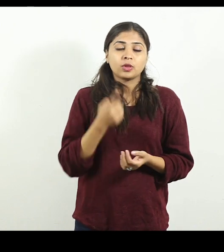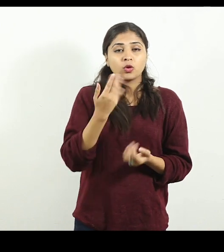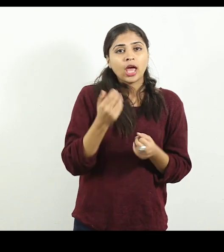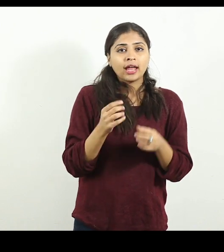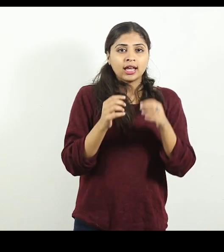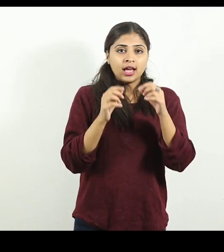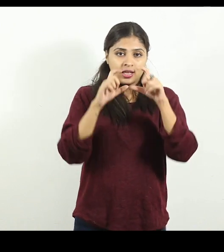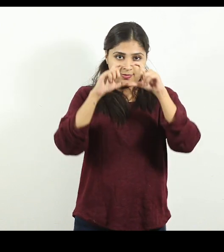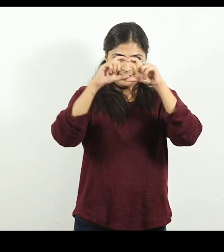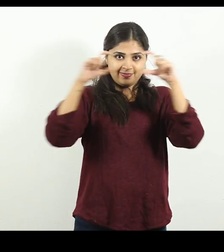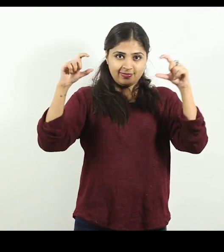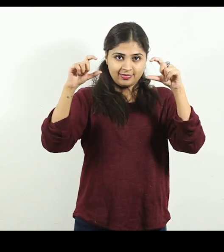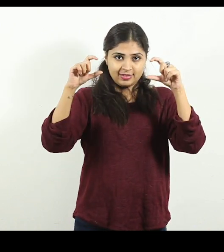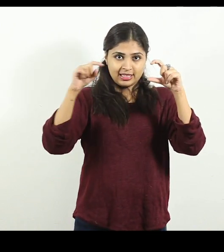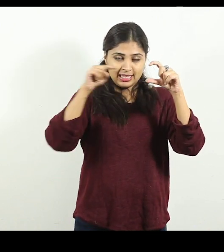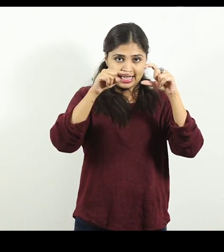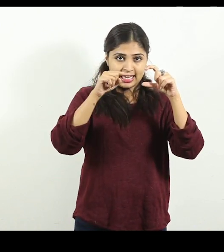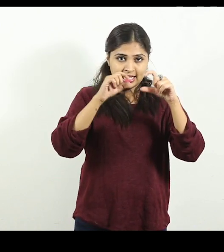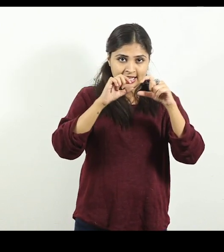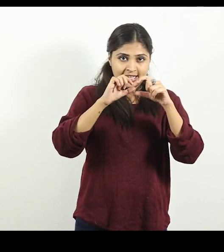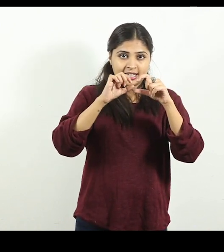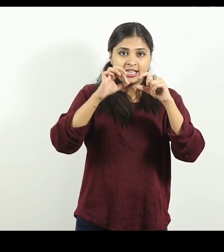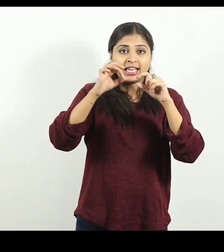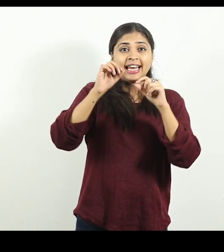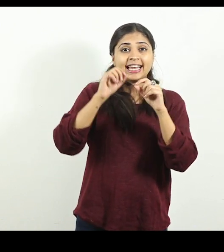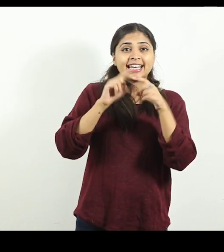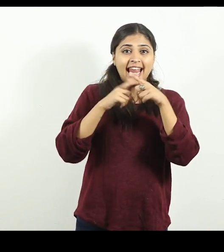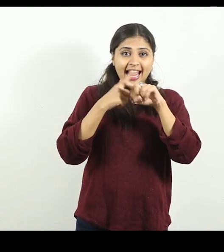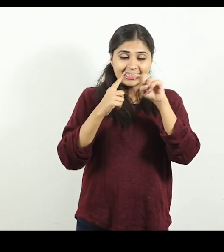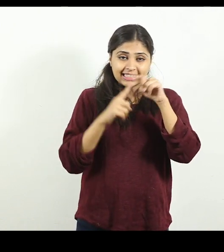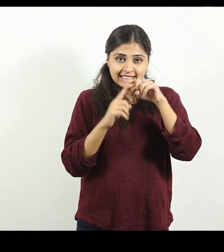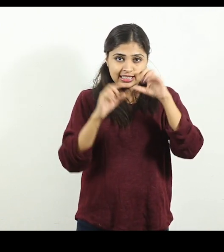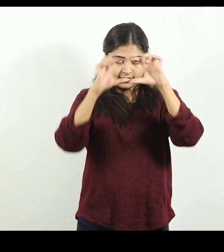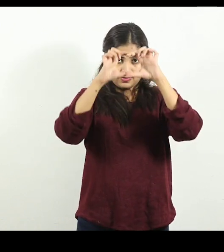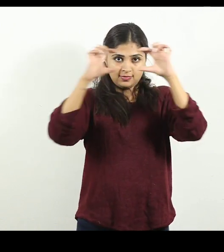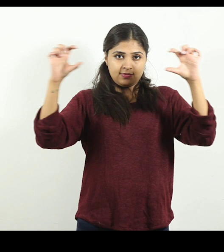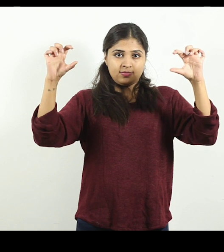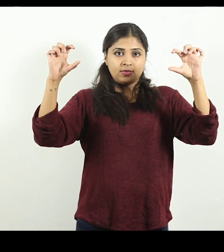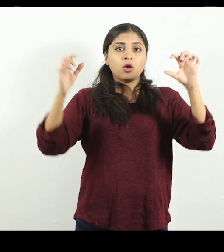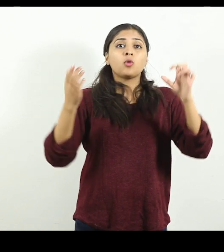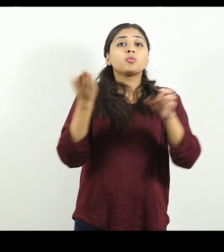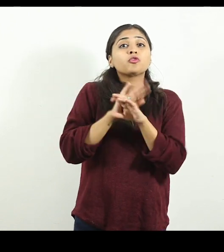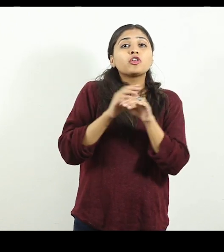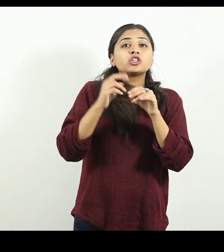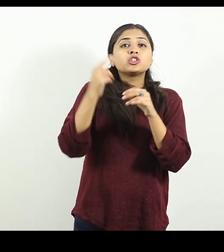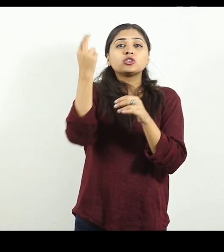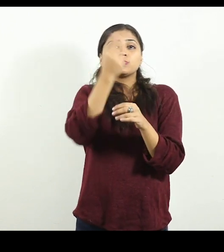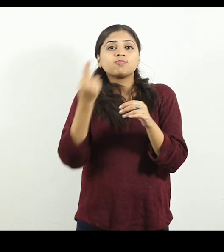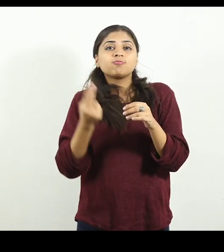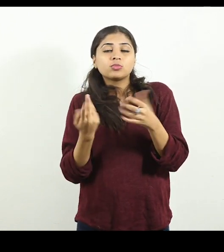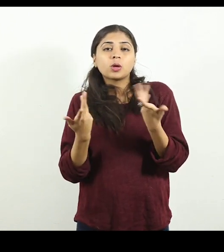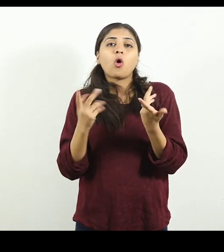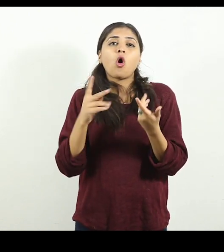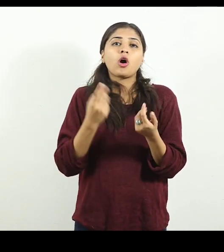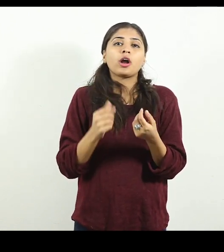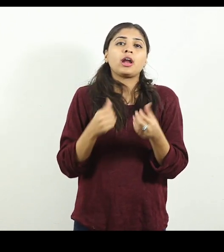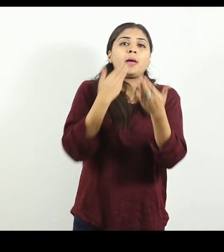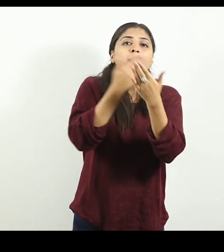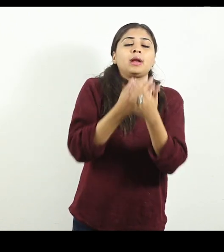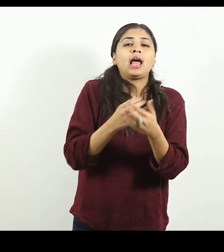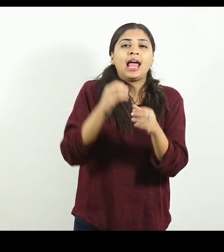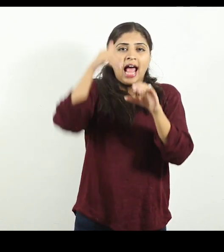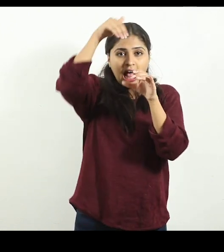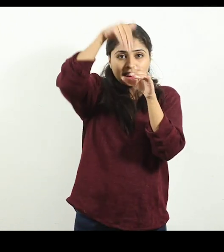example, you can stretch a title, skew text, make text fit a preset shape, or apply a gradient